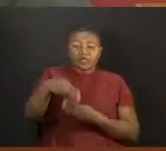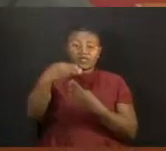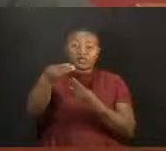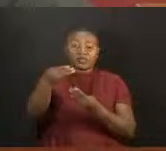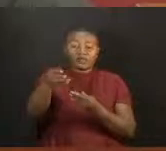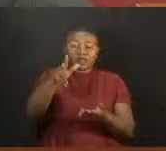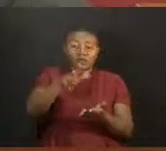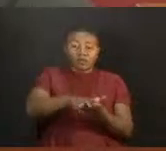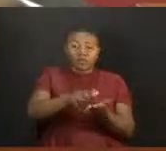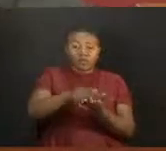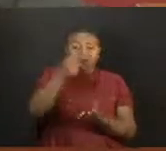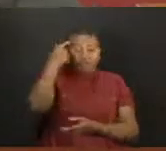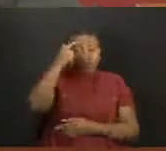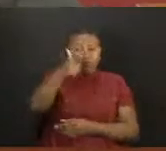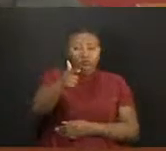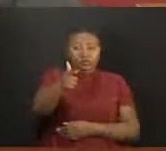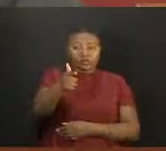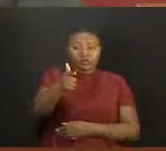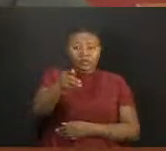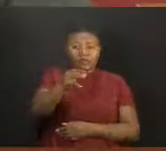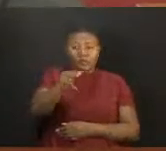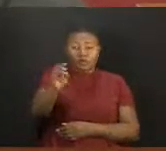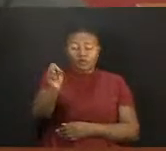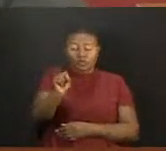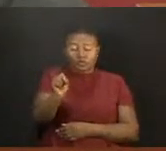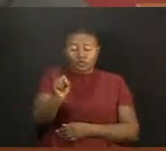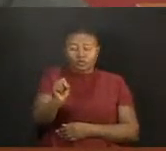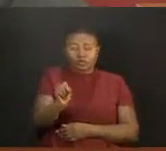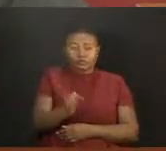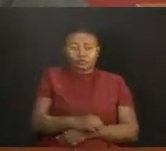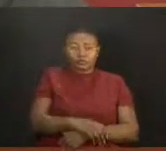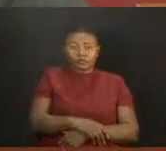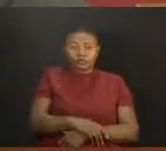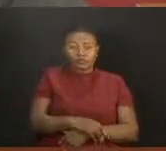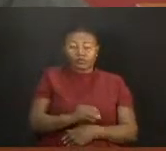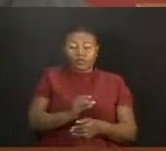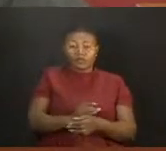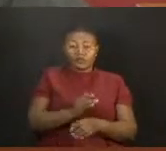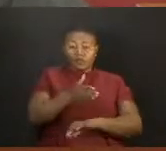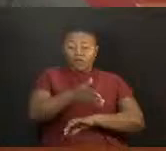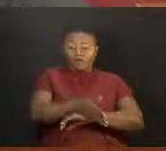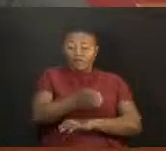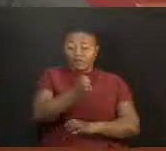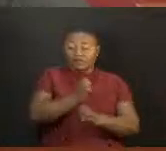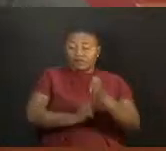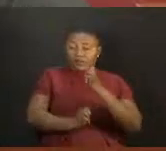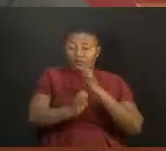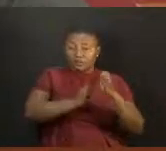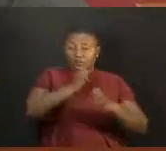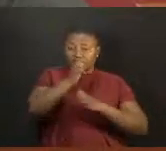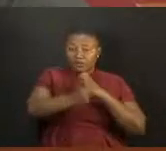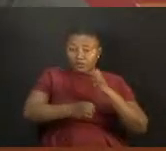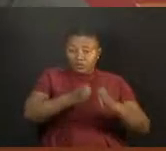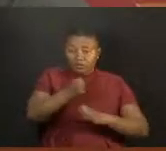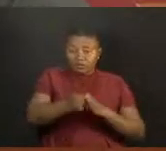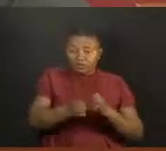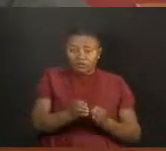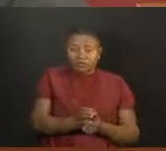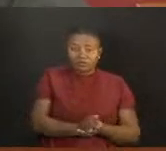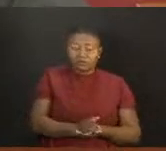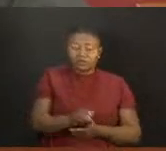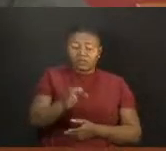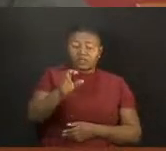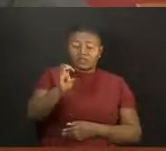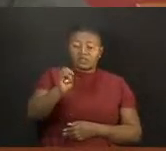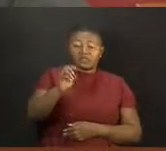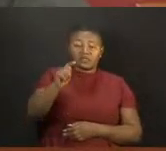million. Mr. Chair, Mr. Speaker, after the evaluation, the